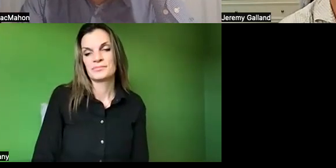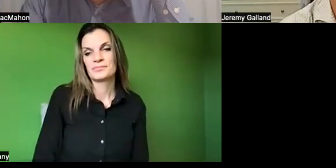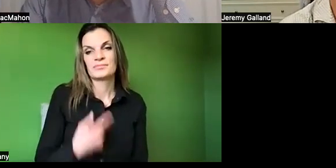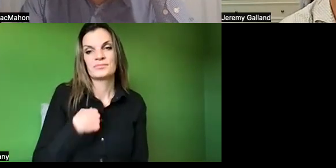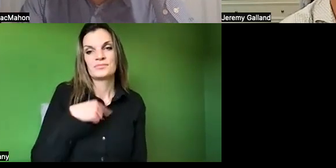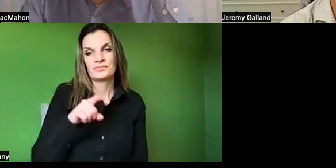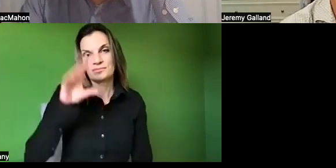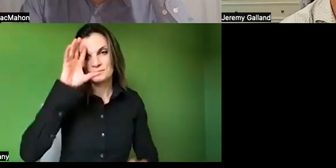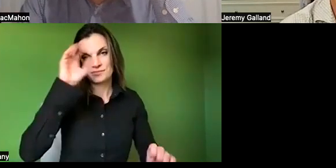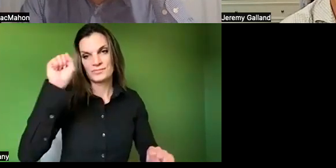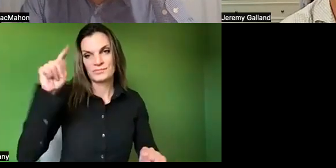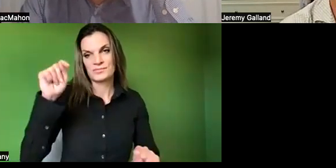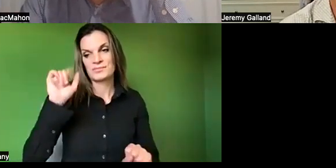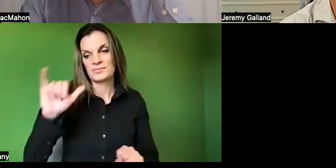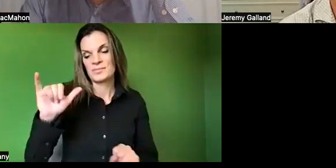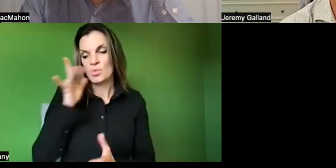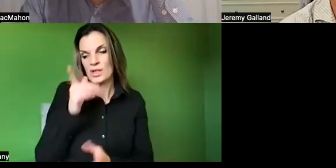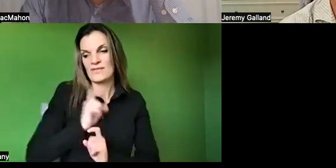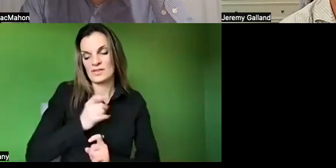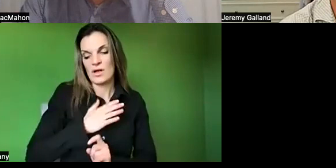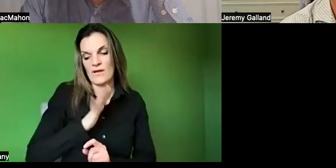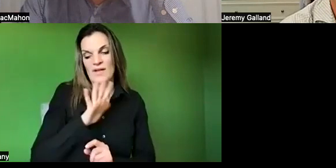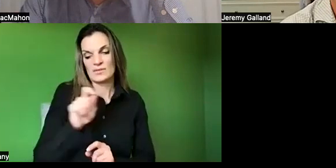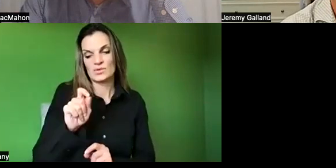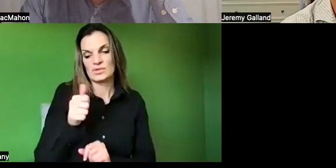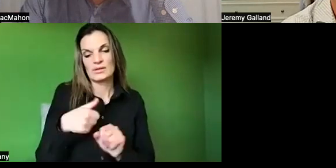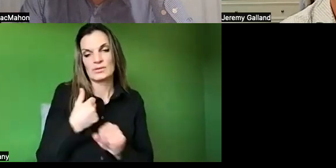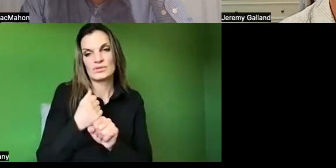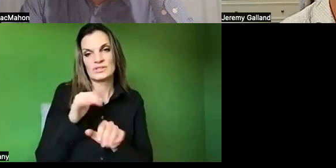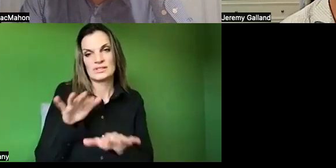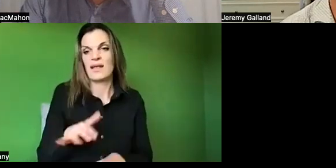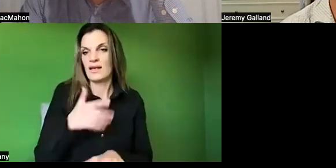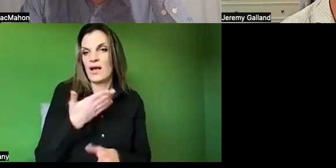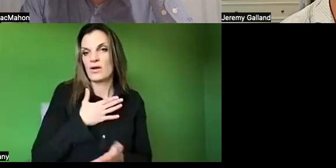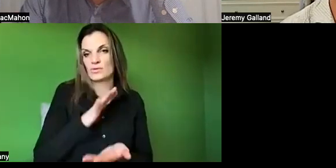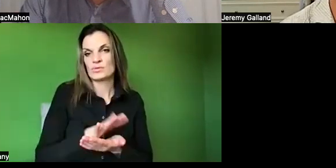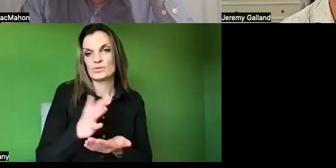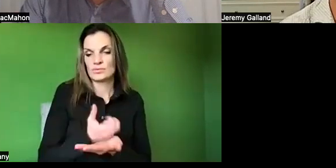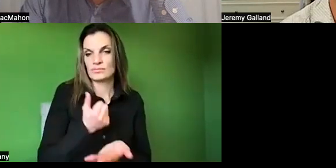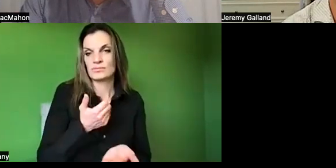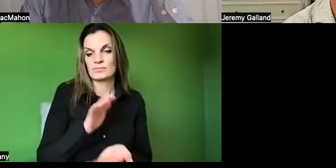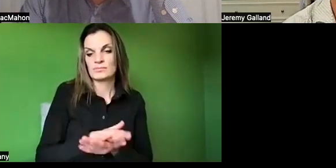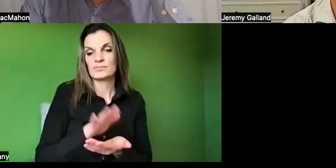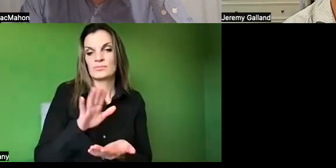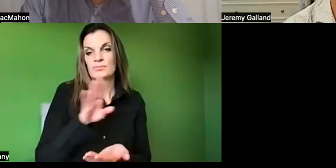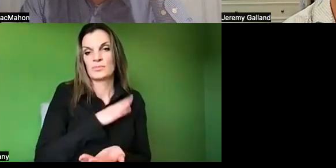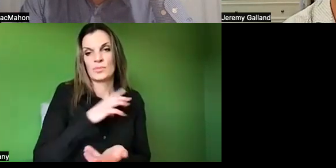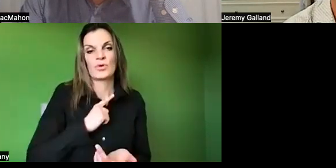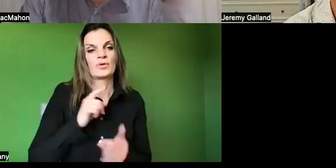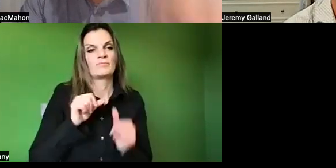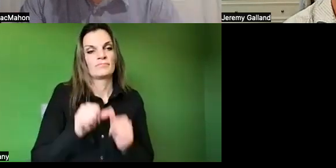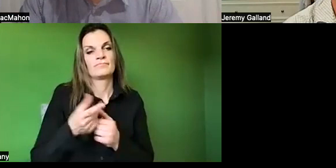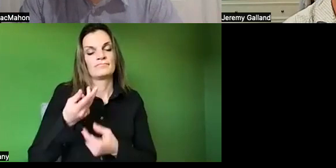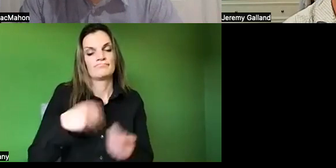to give us the 5 and 10 year stay that our schools deserve. But the school board keeps turning over. It's very